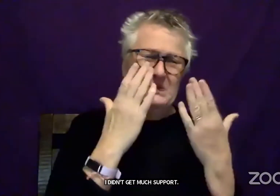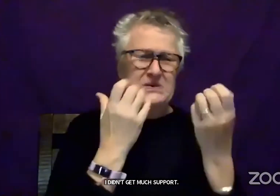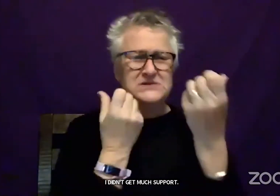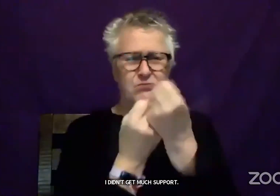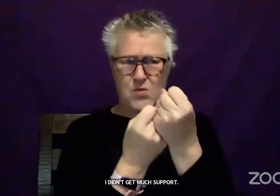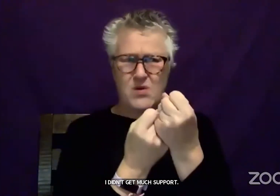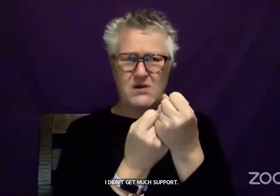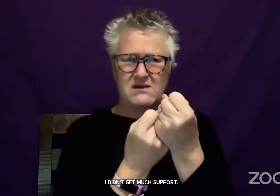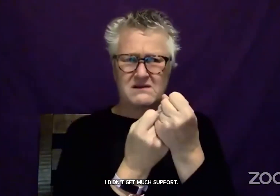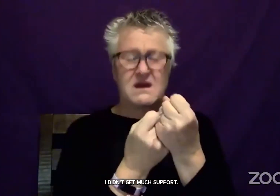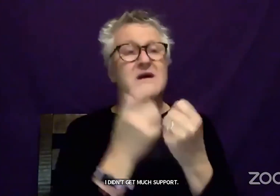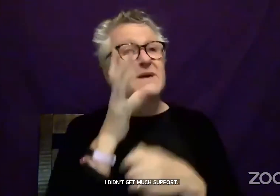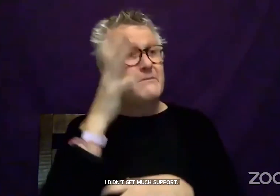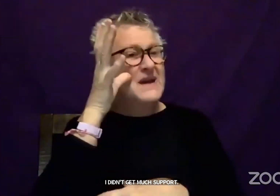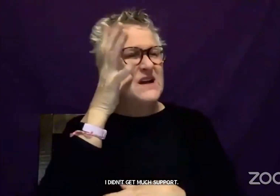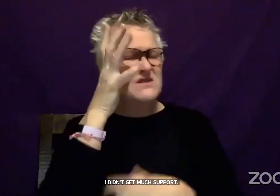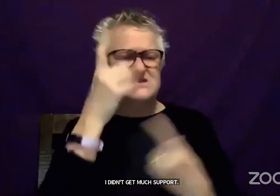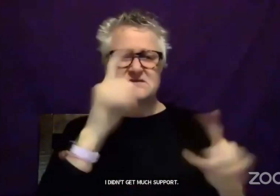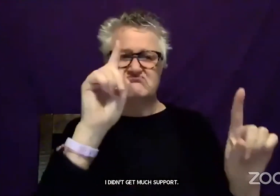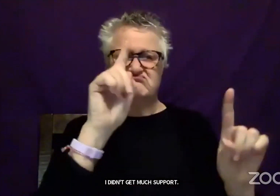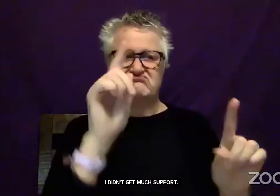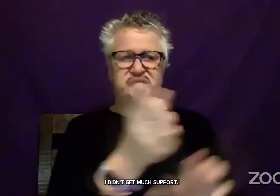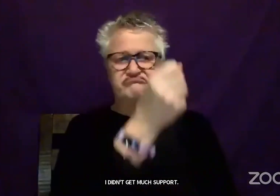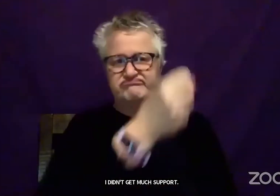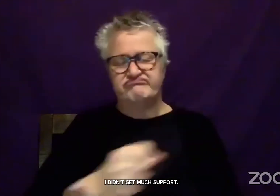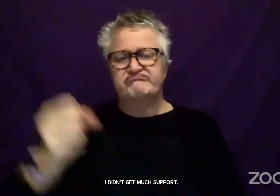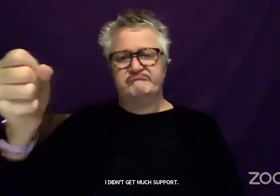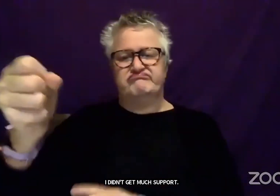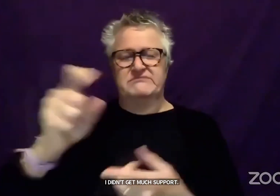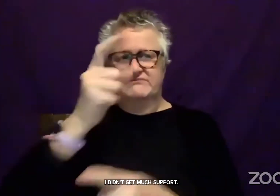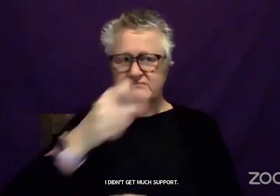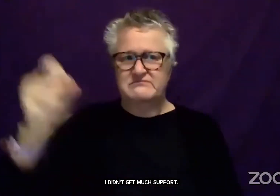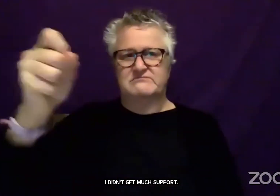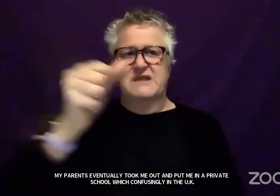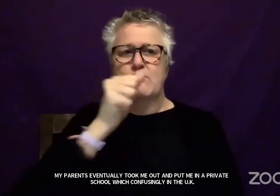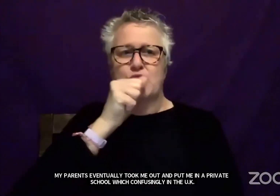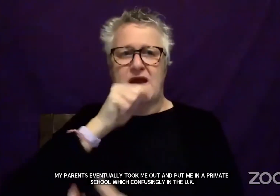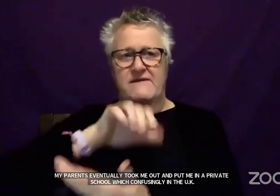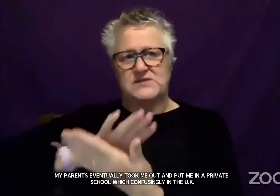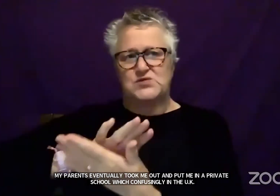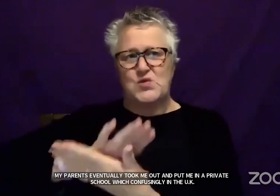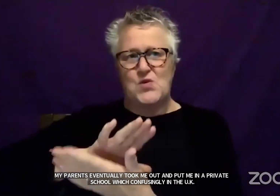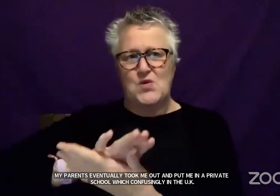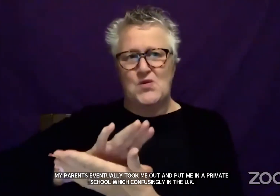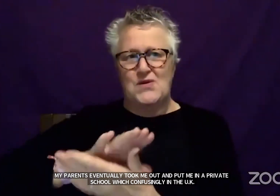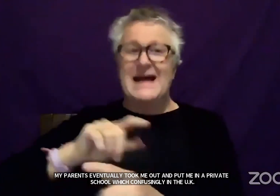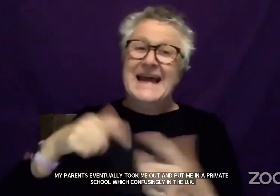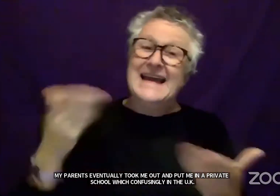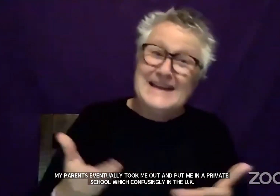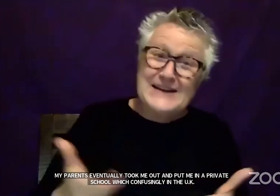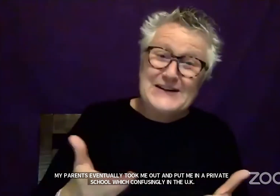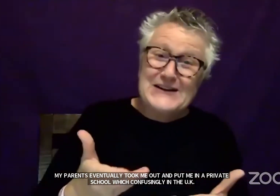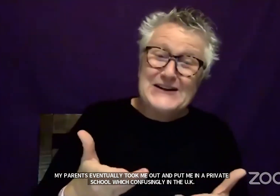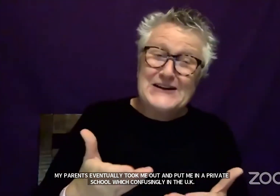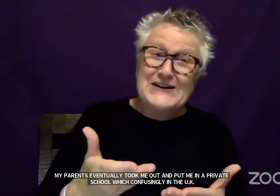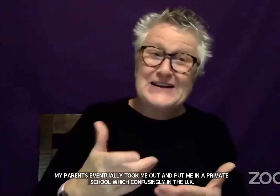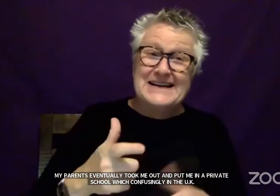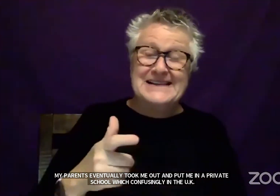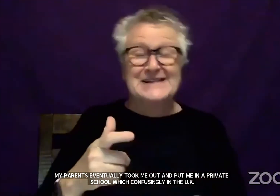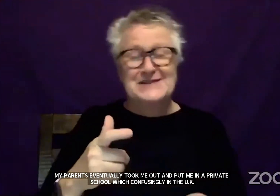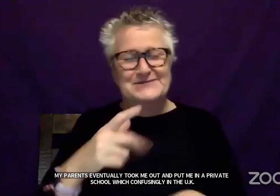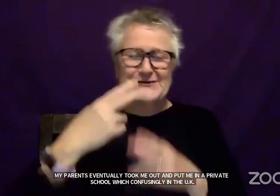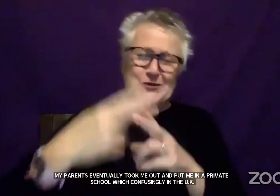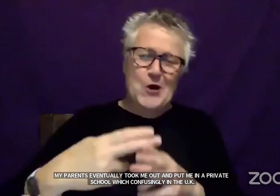private school, which confusingly in the UK we also call public school, but that's a paid for fees